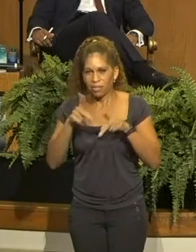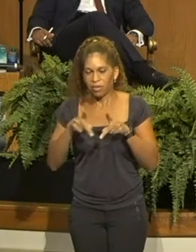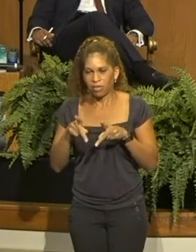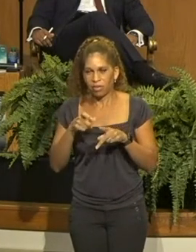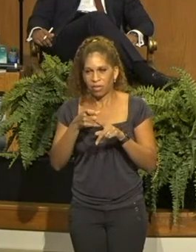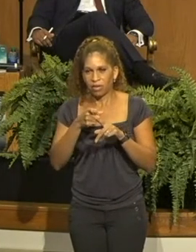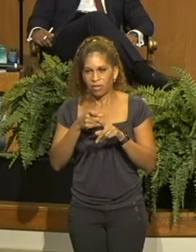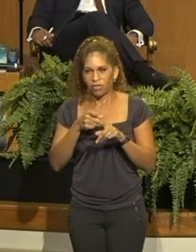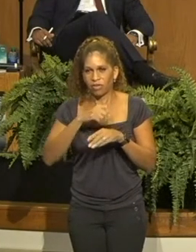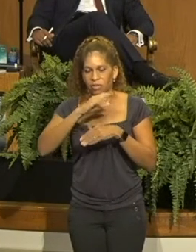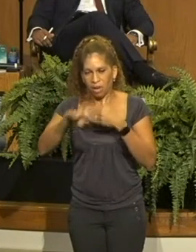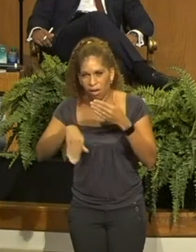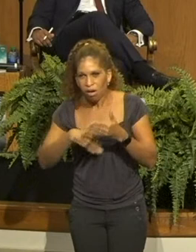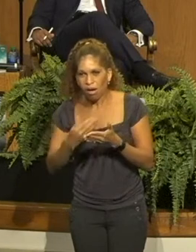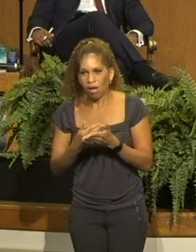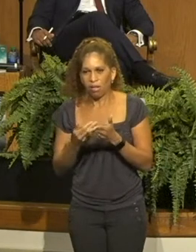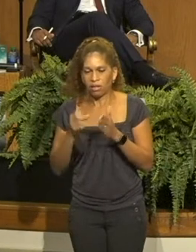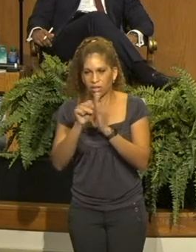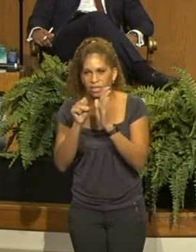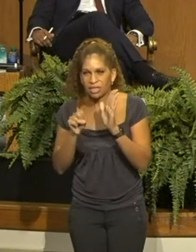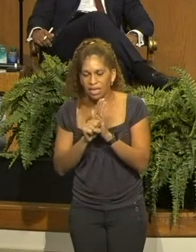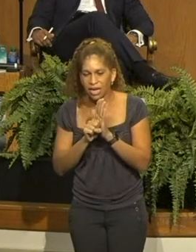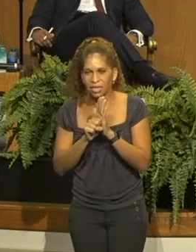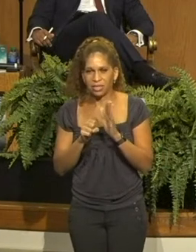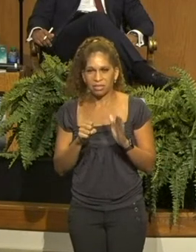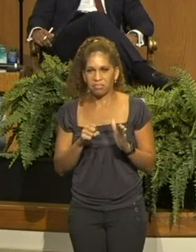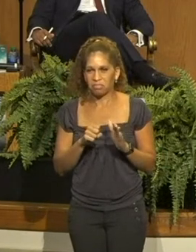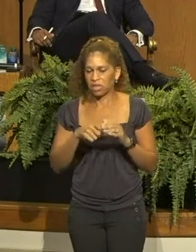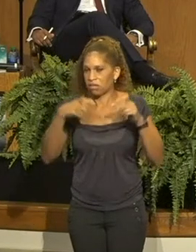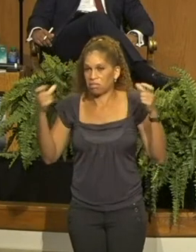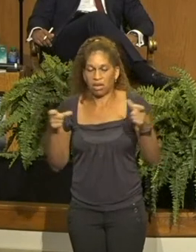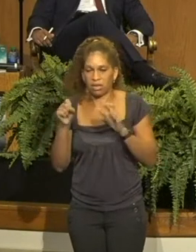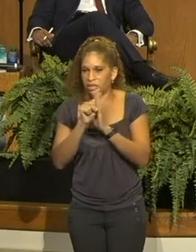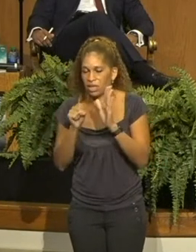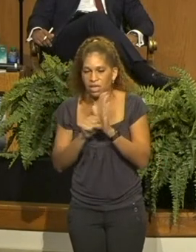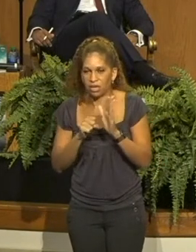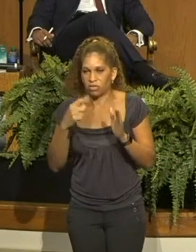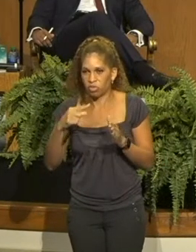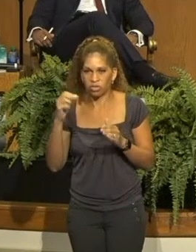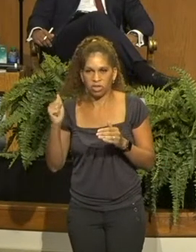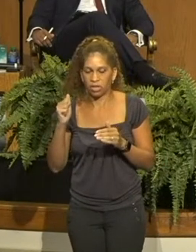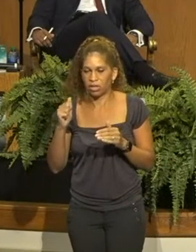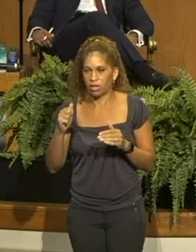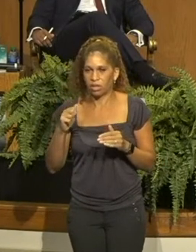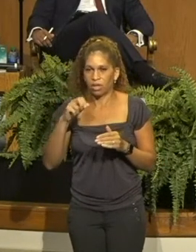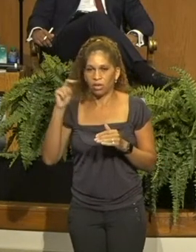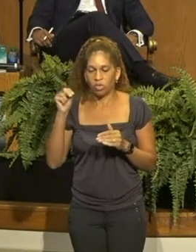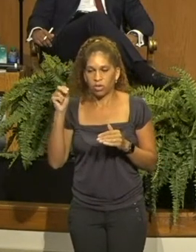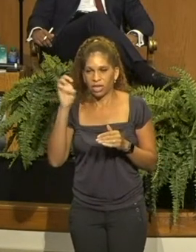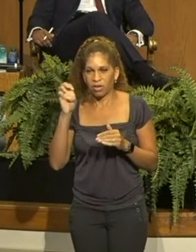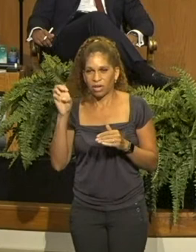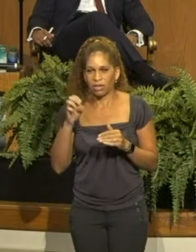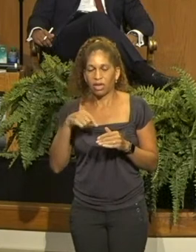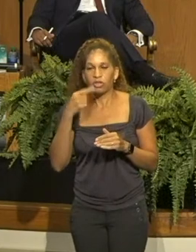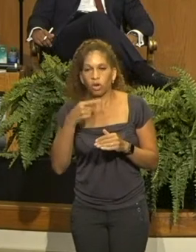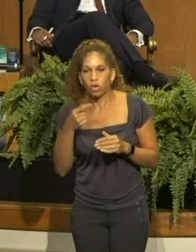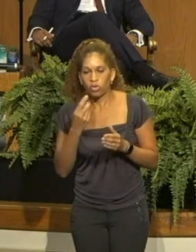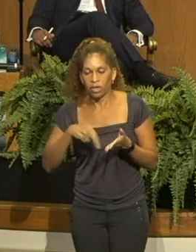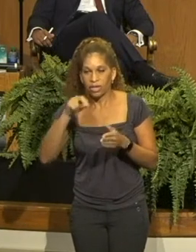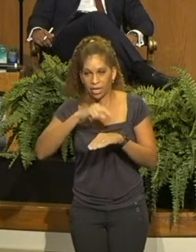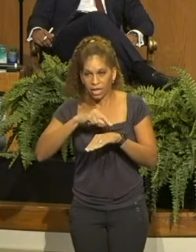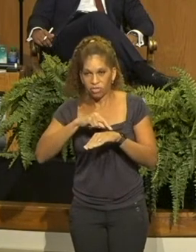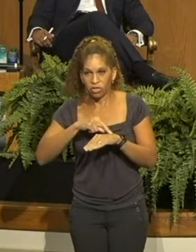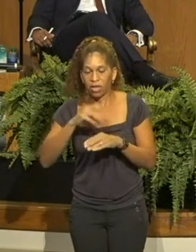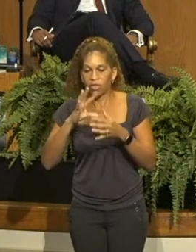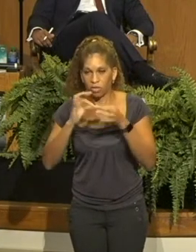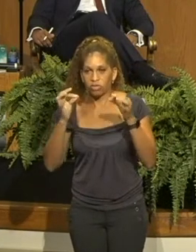from Kentucky to Kansas, from Georgia to North Carolina, told their nation their